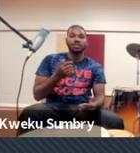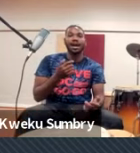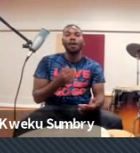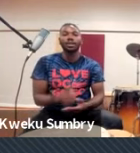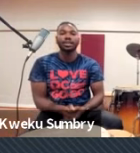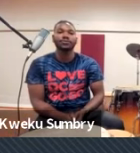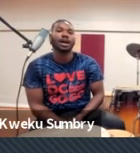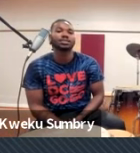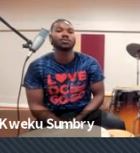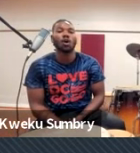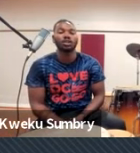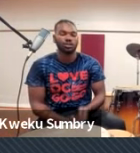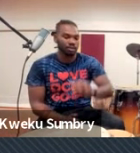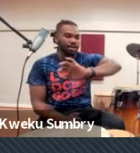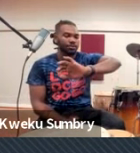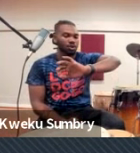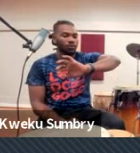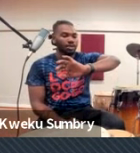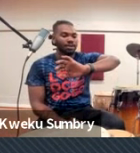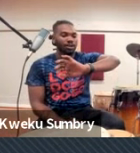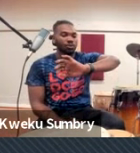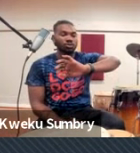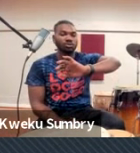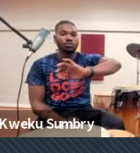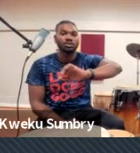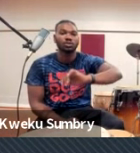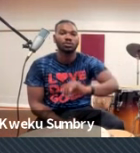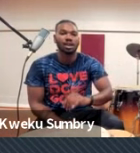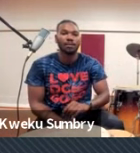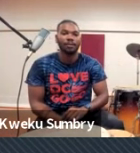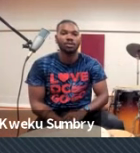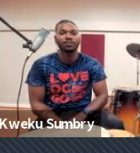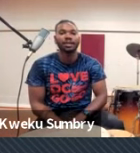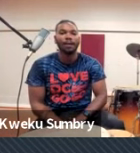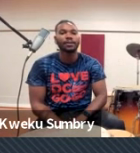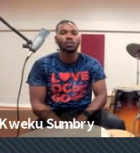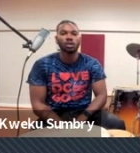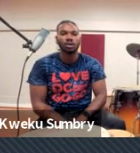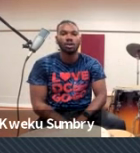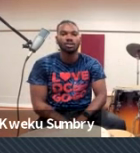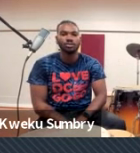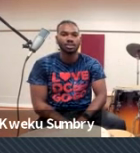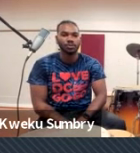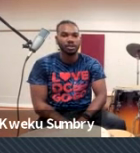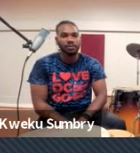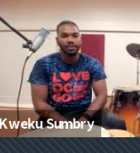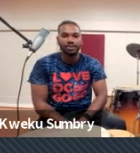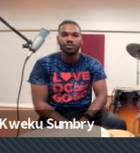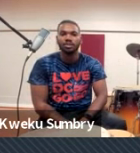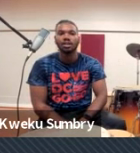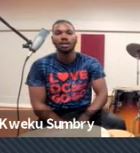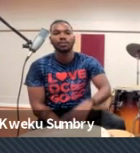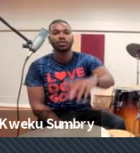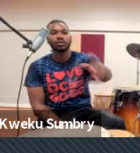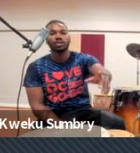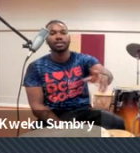All right, so now I want to give you guys some audio examples. Hopefully I'm not going too much over time. I'll play one audio example. We can play this